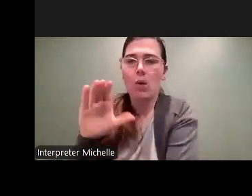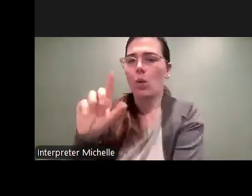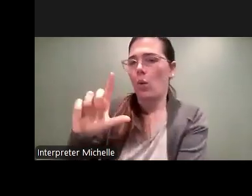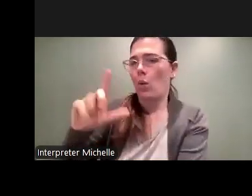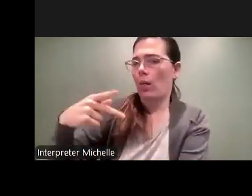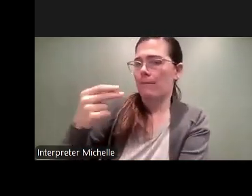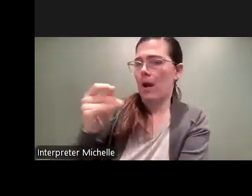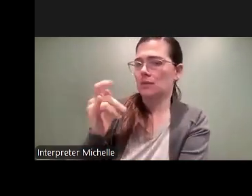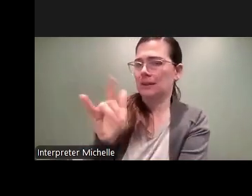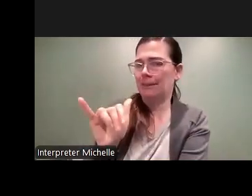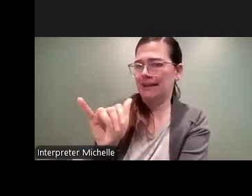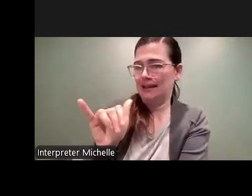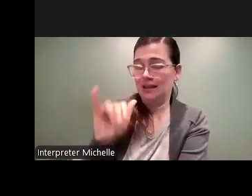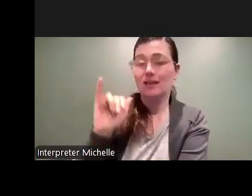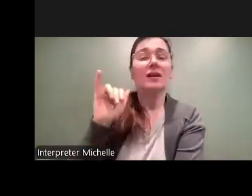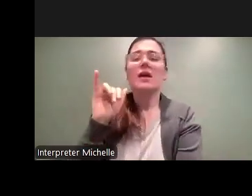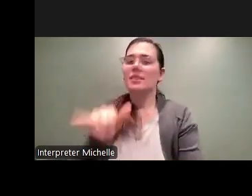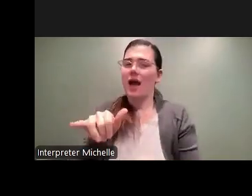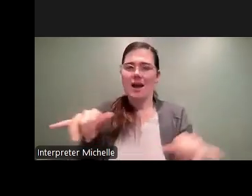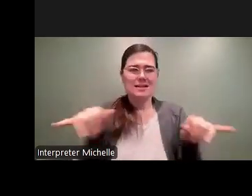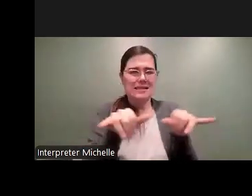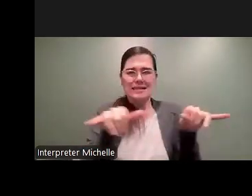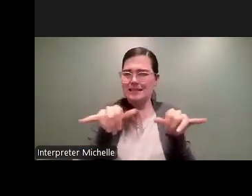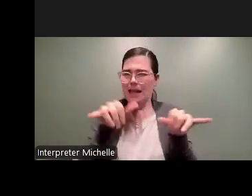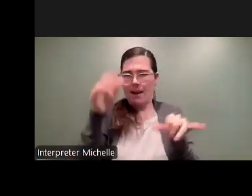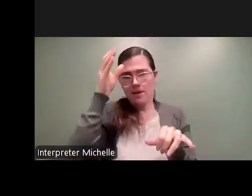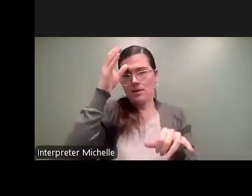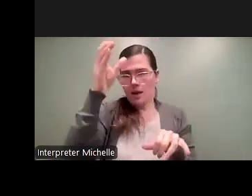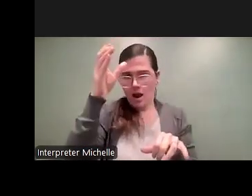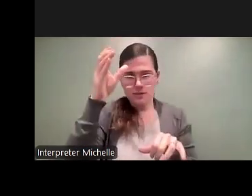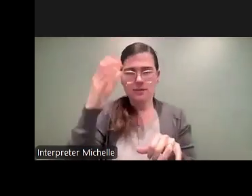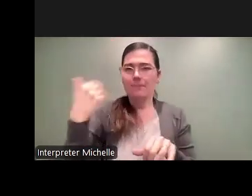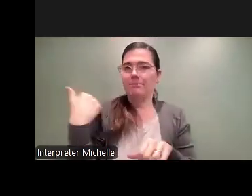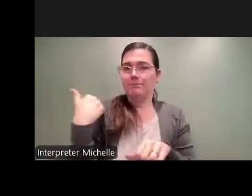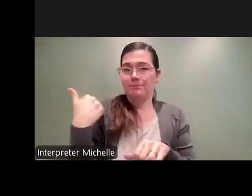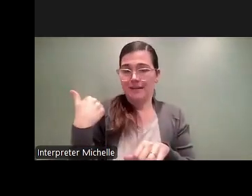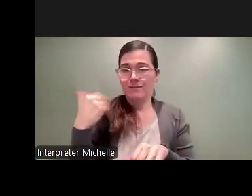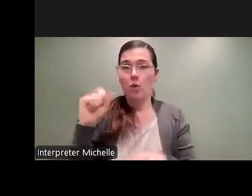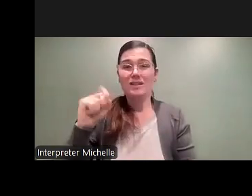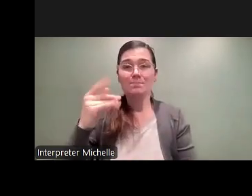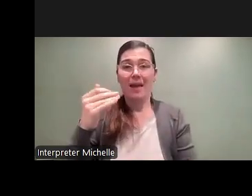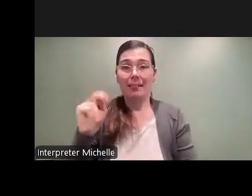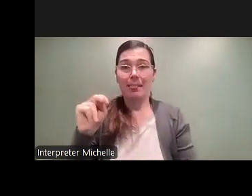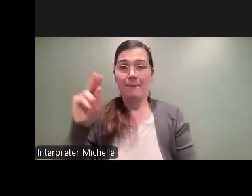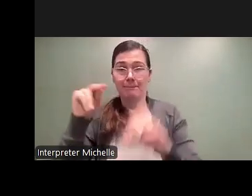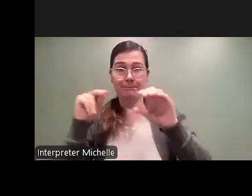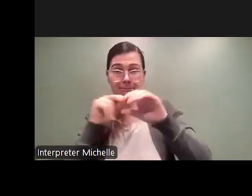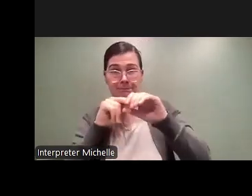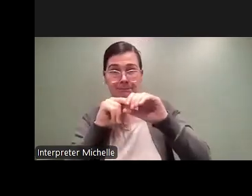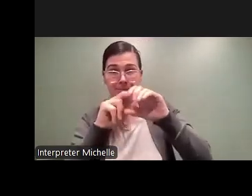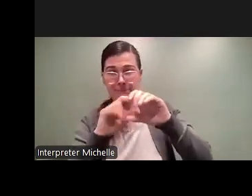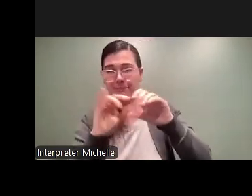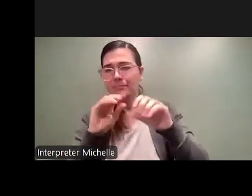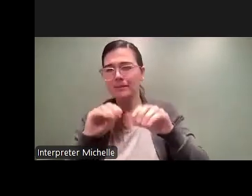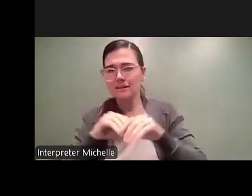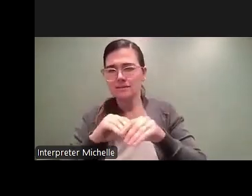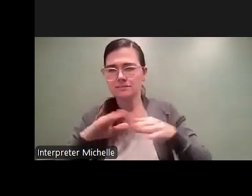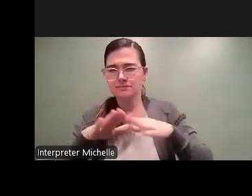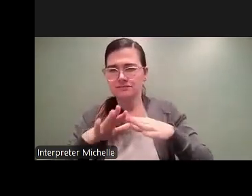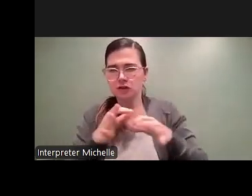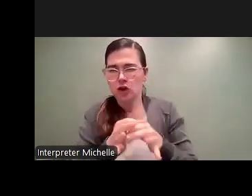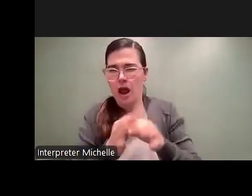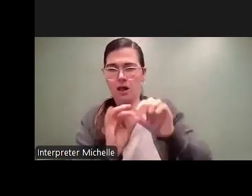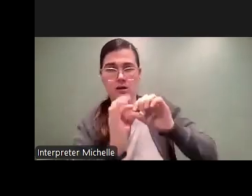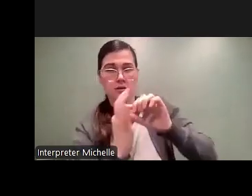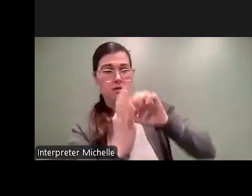we do the same exam as before, where you put the speculum in the vagina to look at the cervix. And this time we look with a microscope